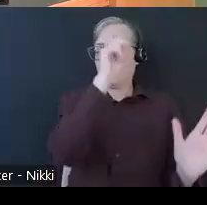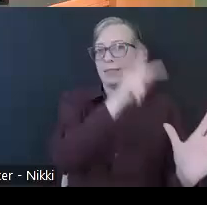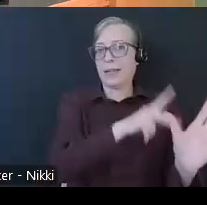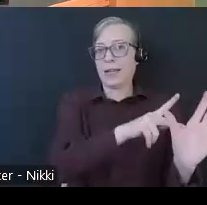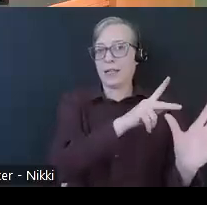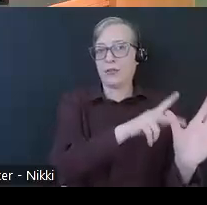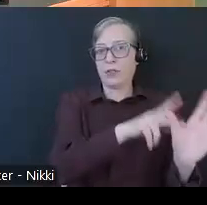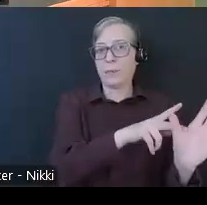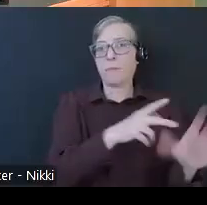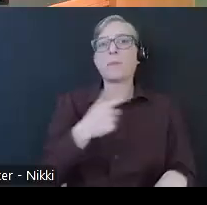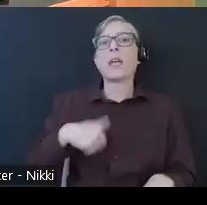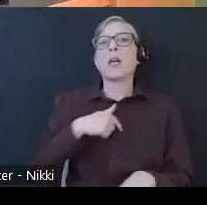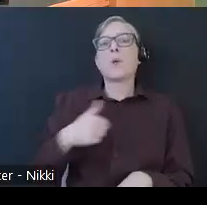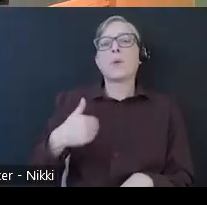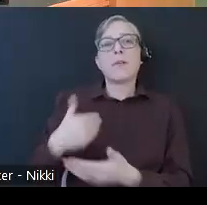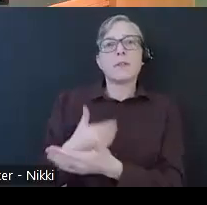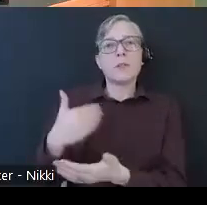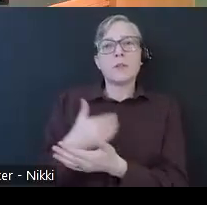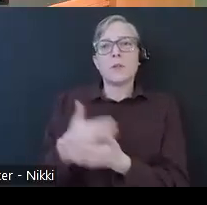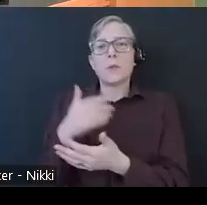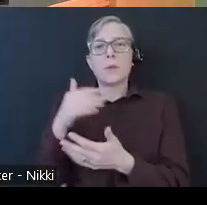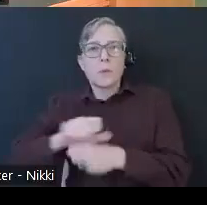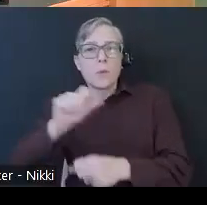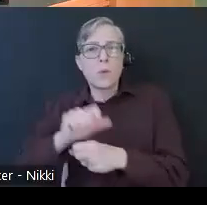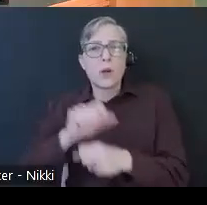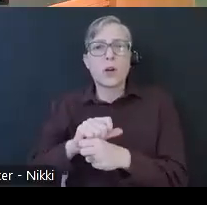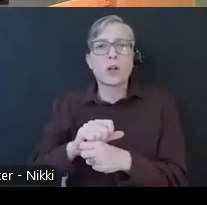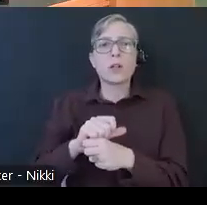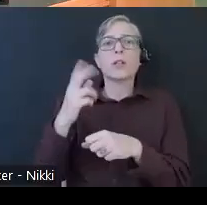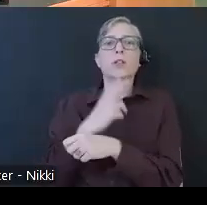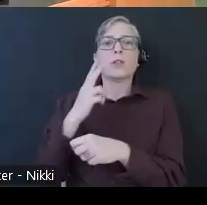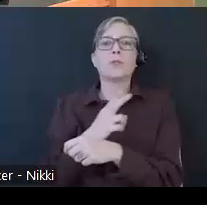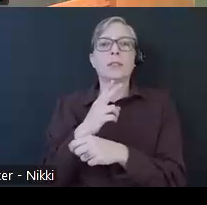billing codes, et cetera, and not with the benefit of having a large NIH grant.